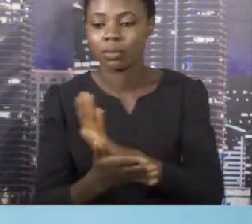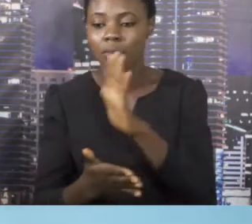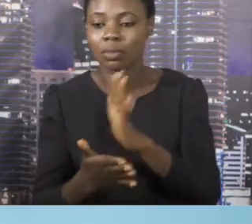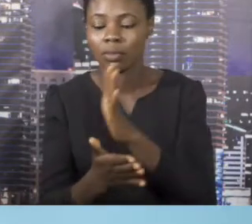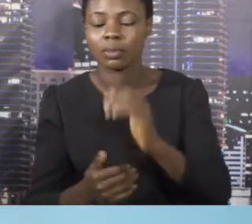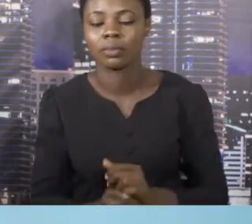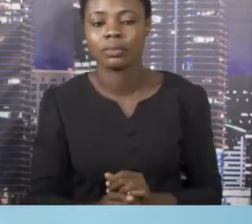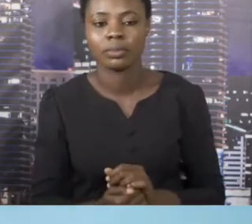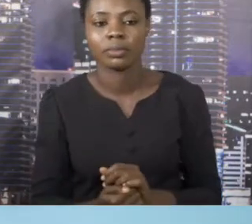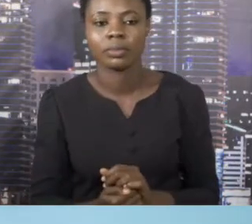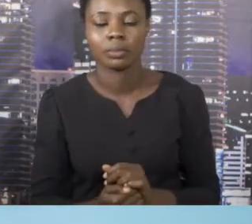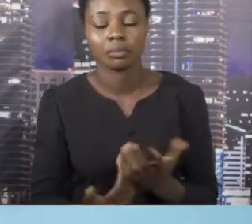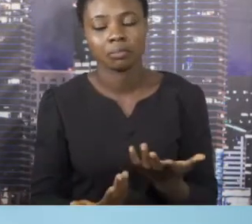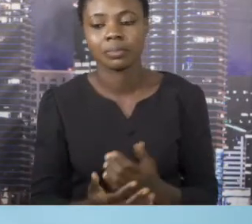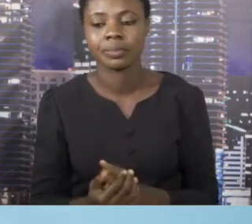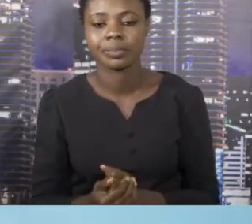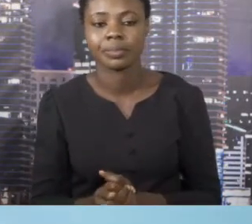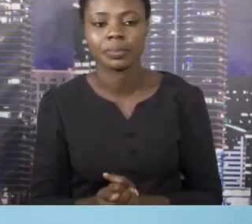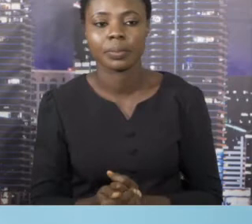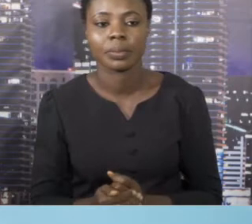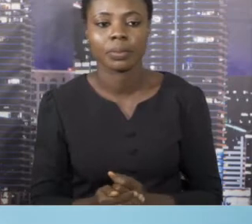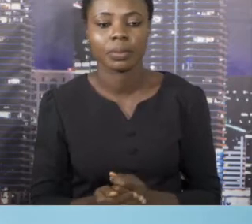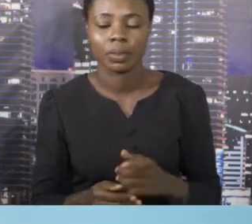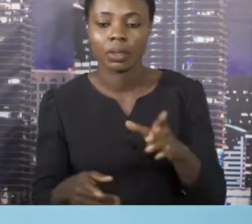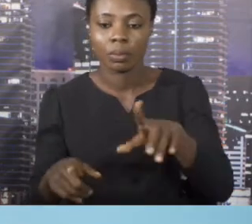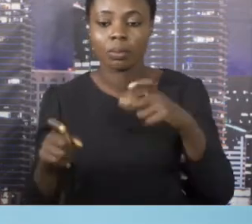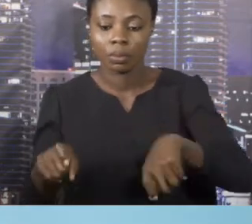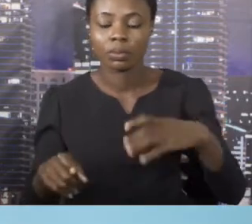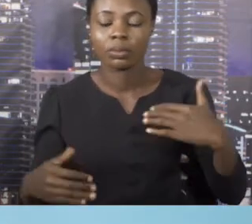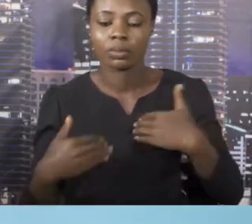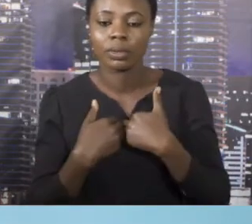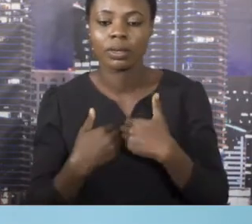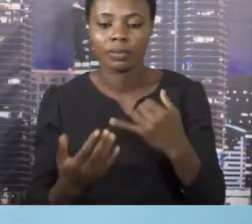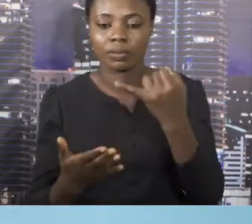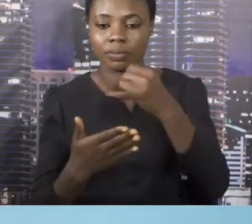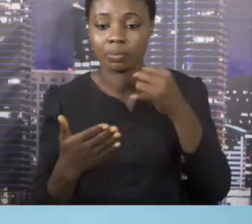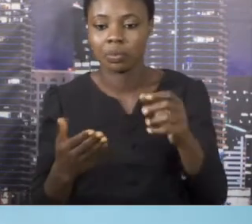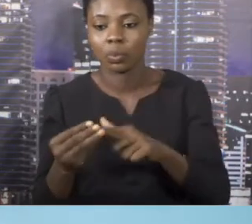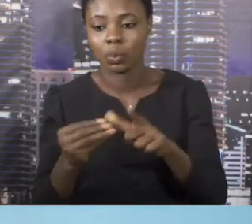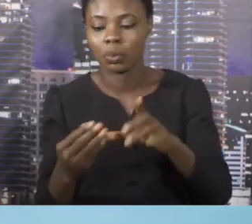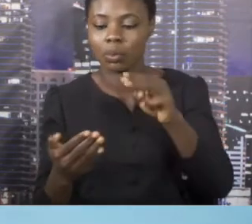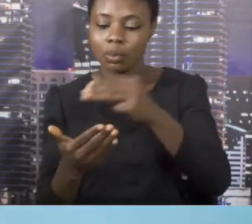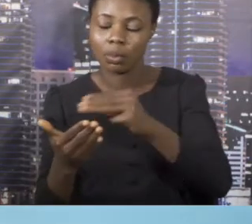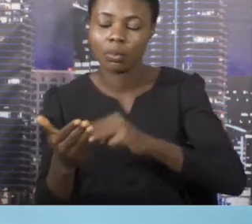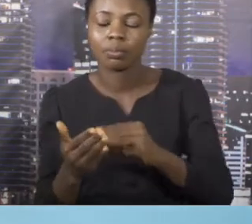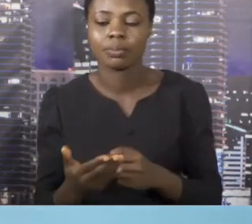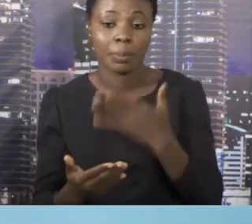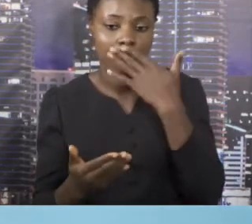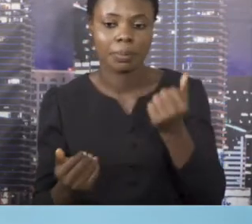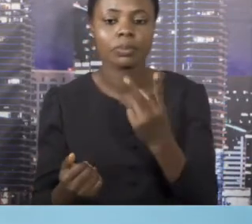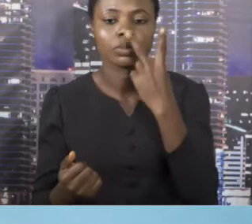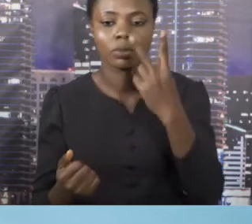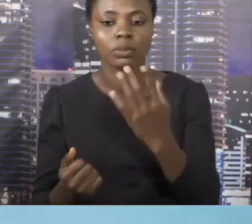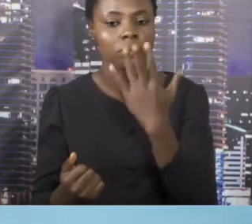cardboard papers, colored papers preferably. You should have pens, that's markers, different colors, 2 colors